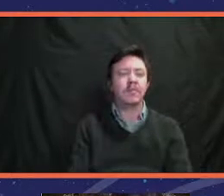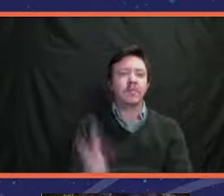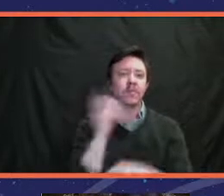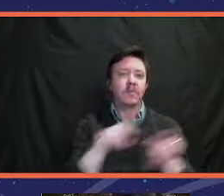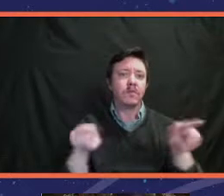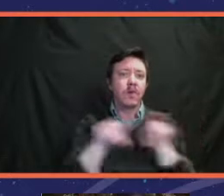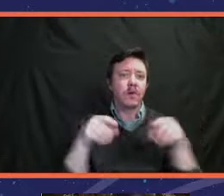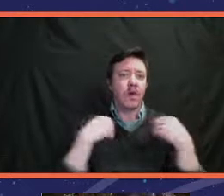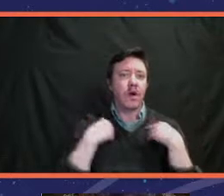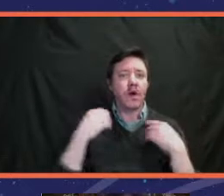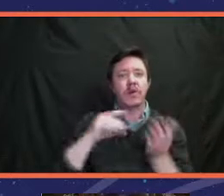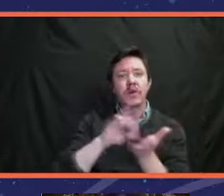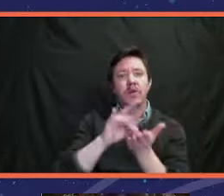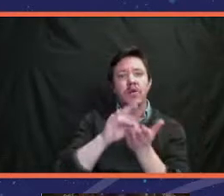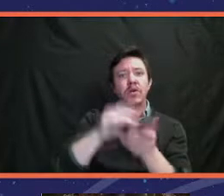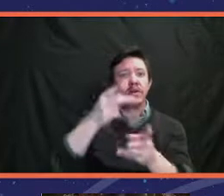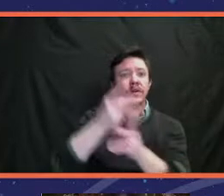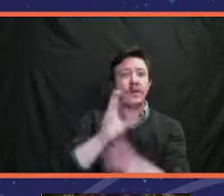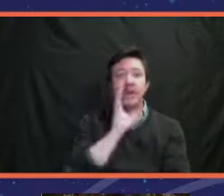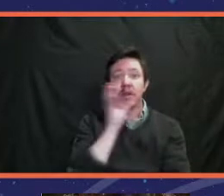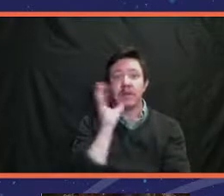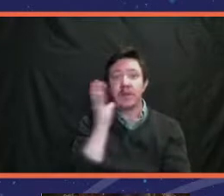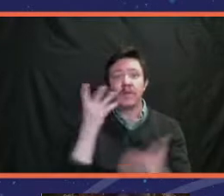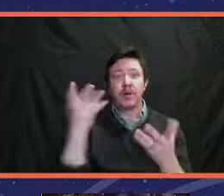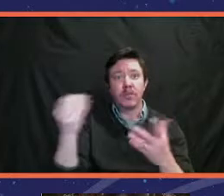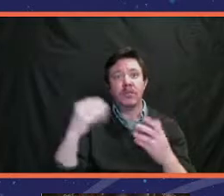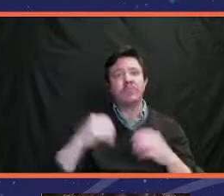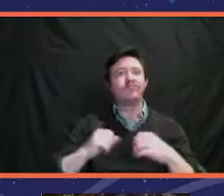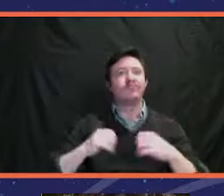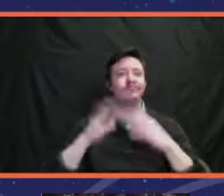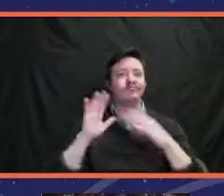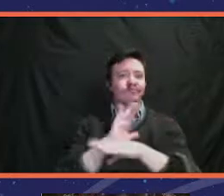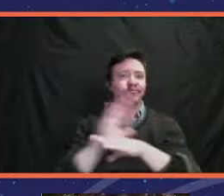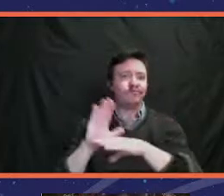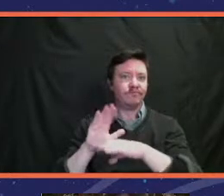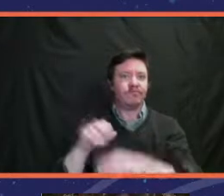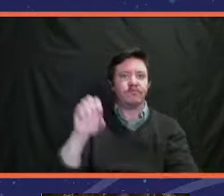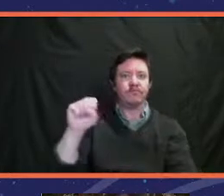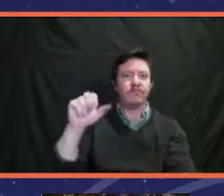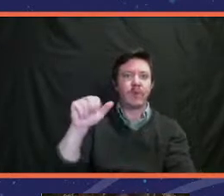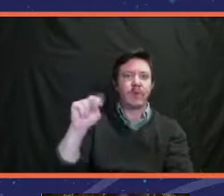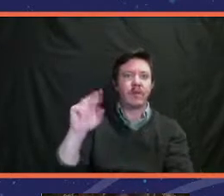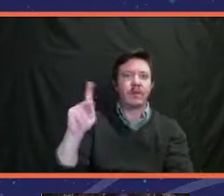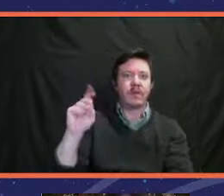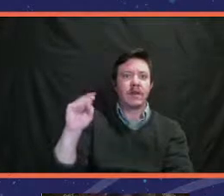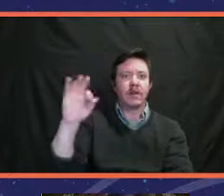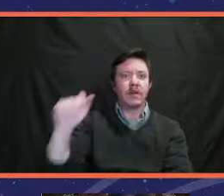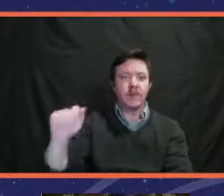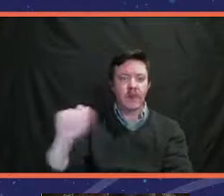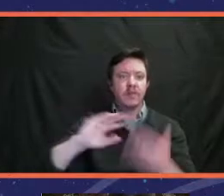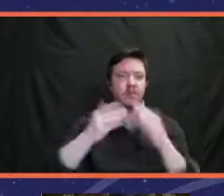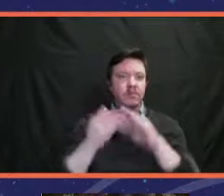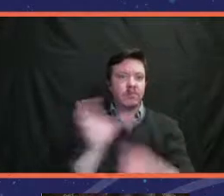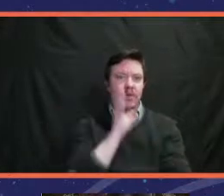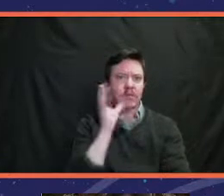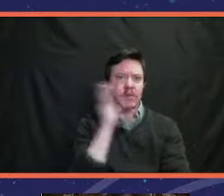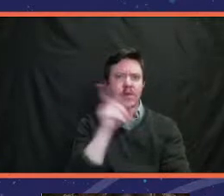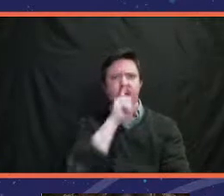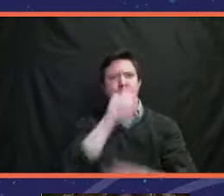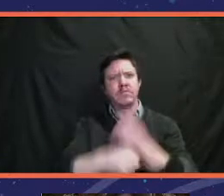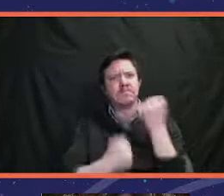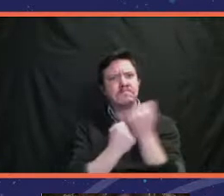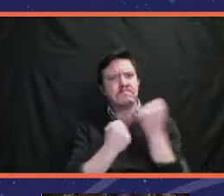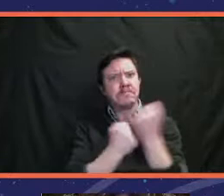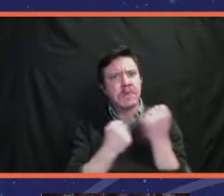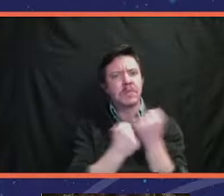keeping farms and initiatives such as the Sankofa community farm that really uplifts African heritage plants like